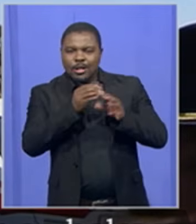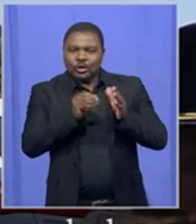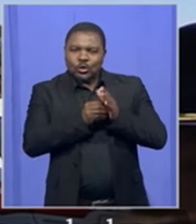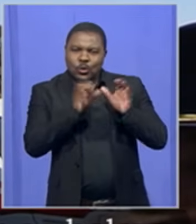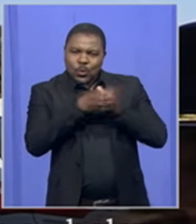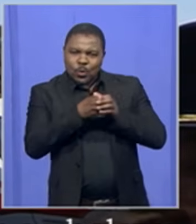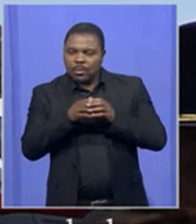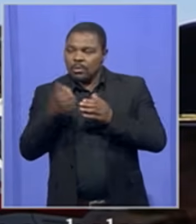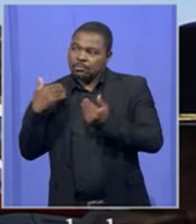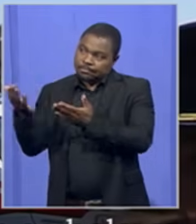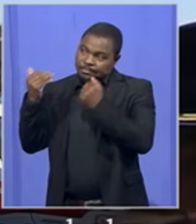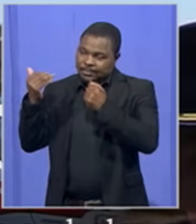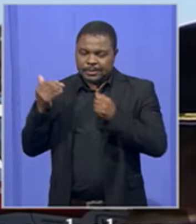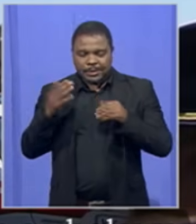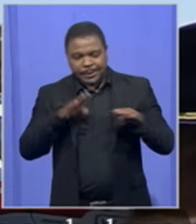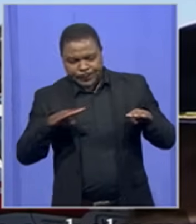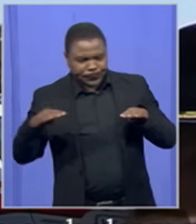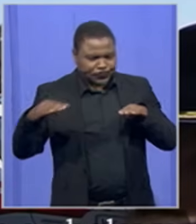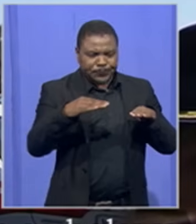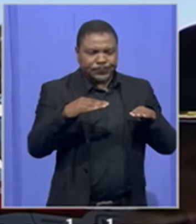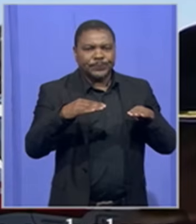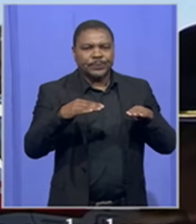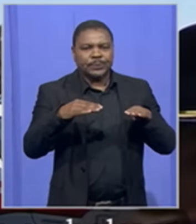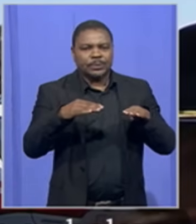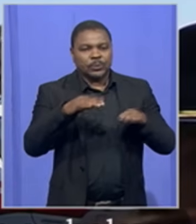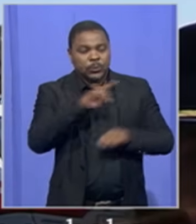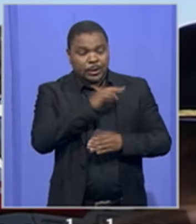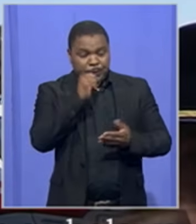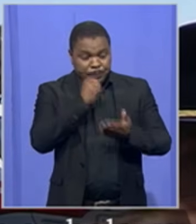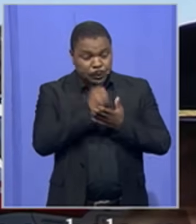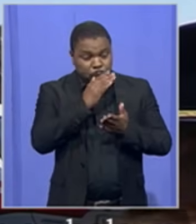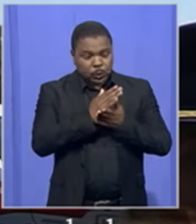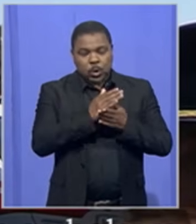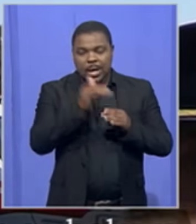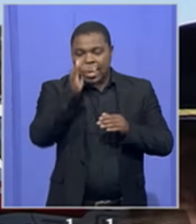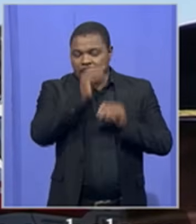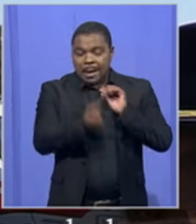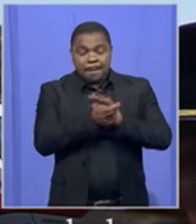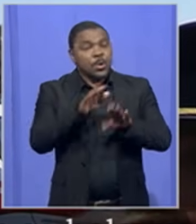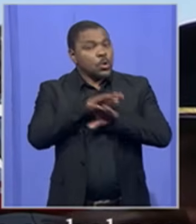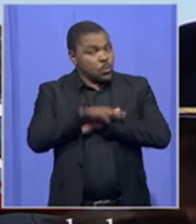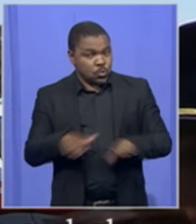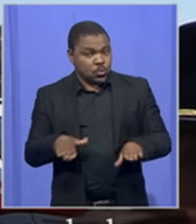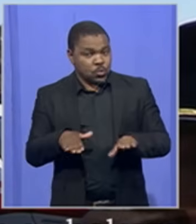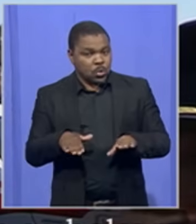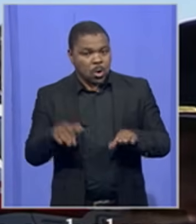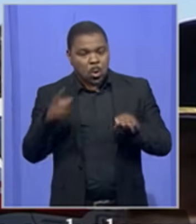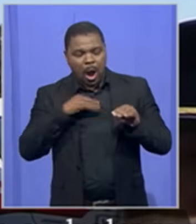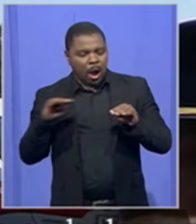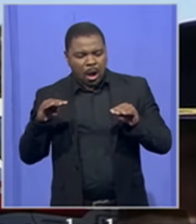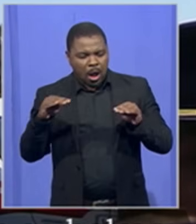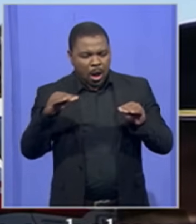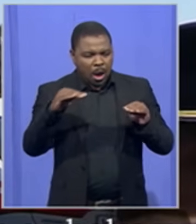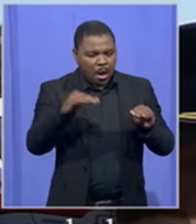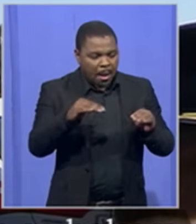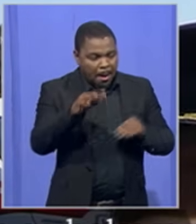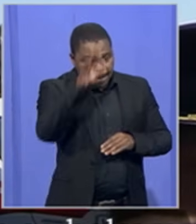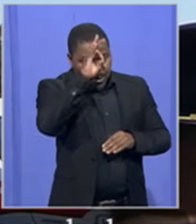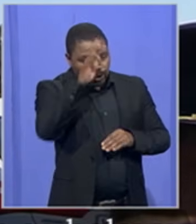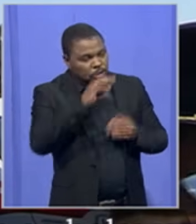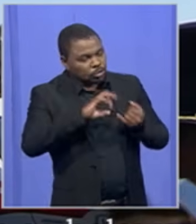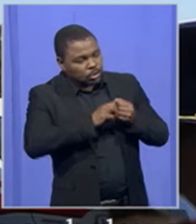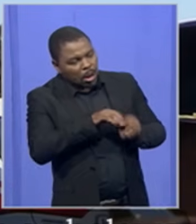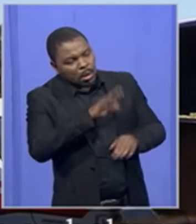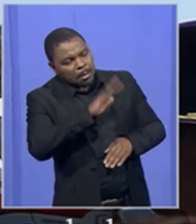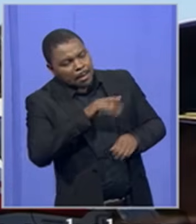to intercept them so that no crime is committed. And just on the road here, when the police tried to